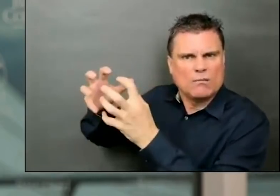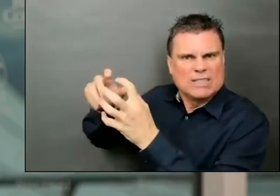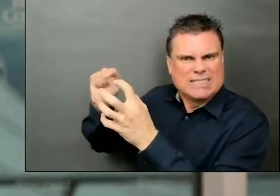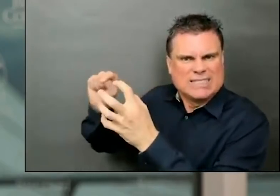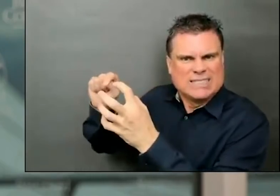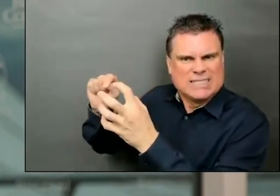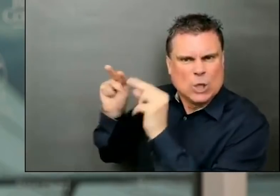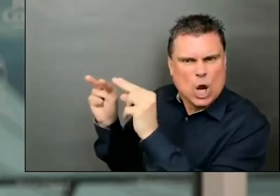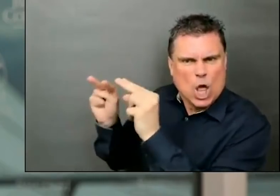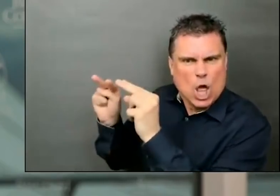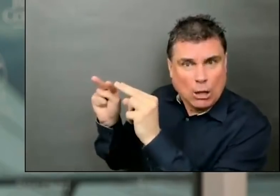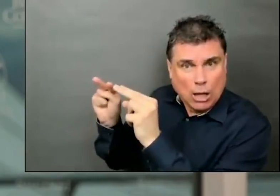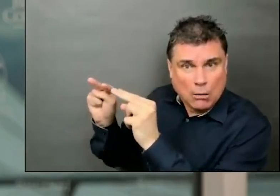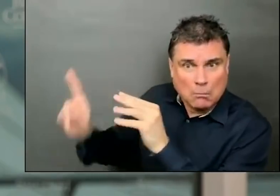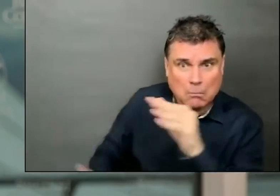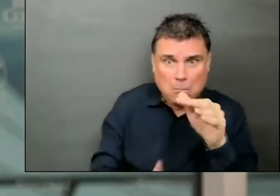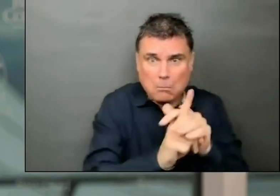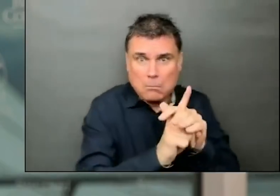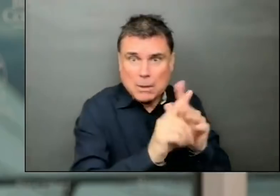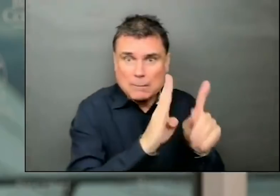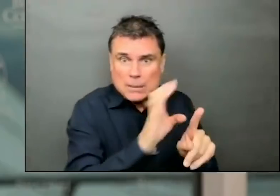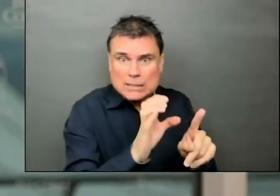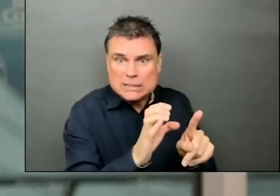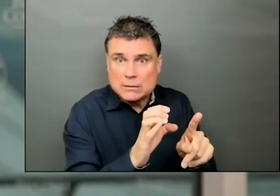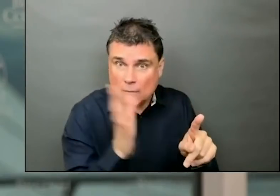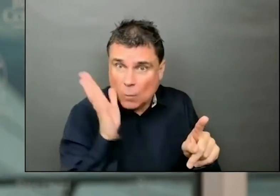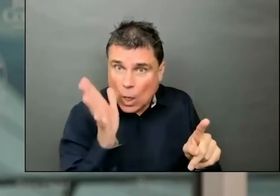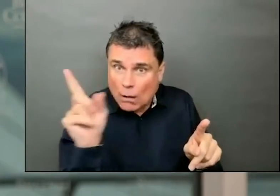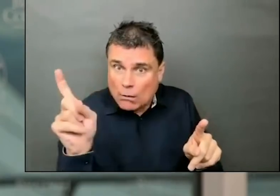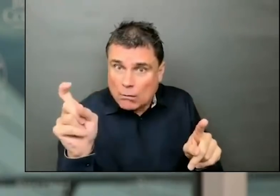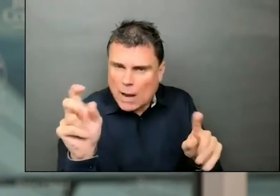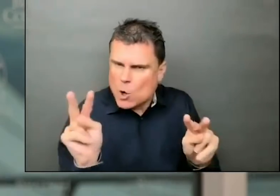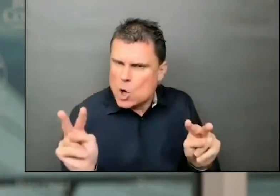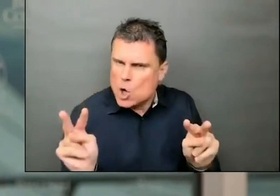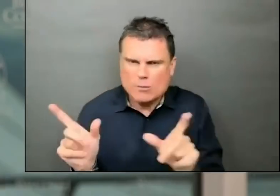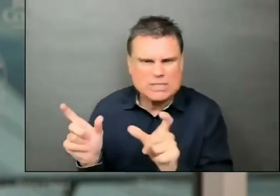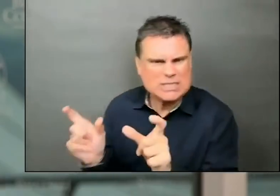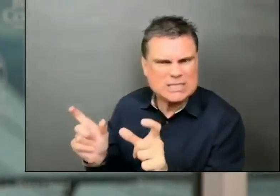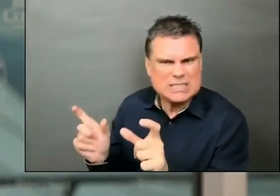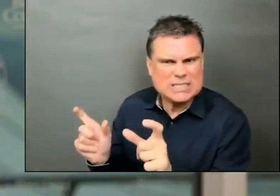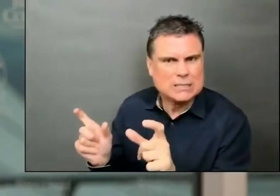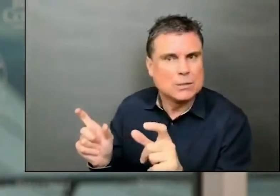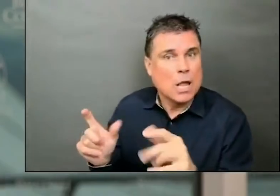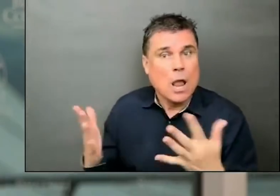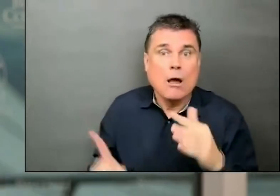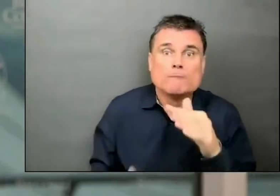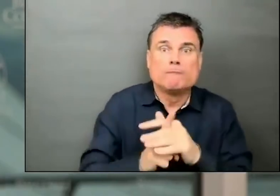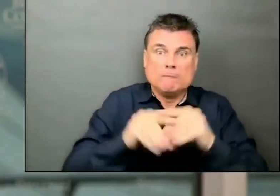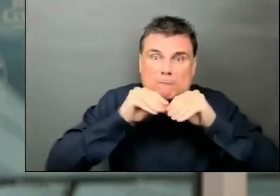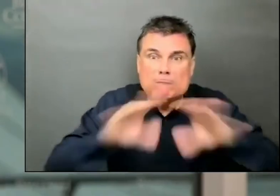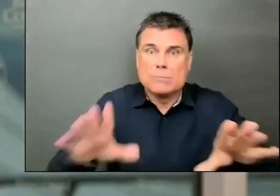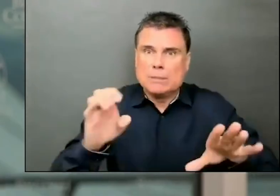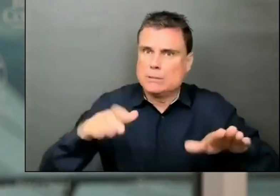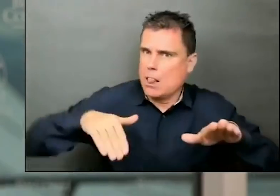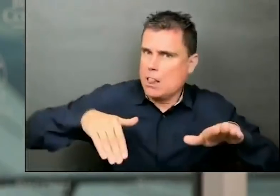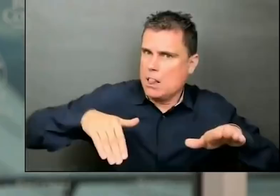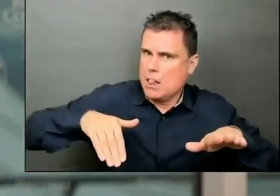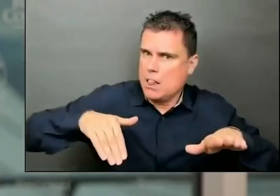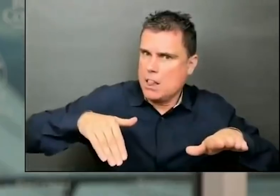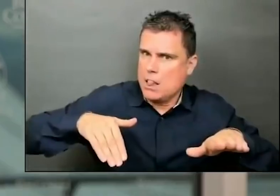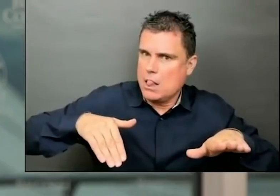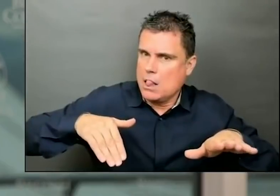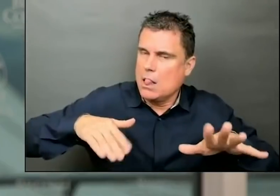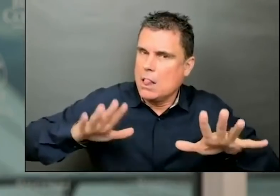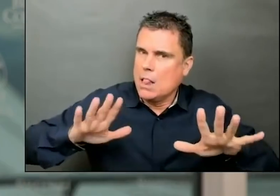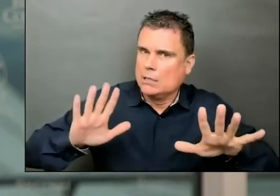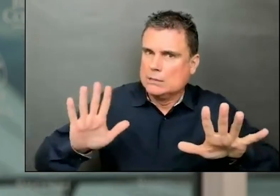affect transmission in our community. And we need to buy time to get our immunization program back up and running